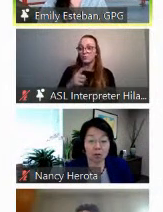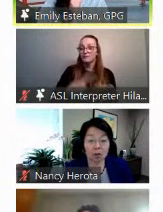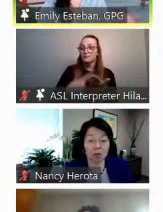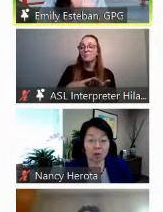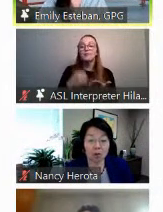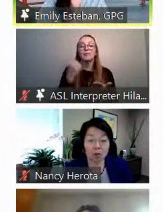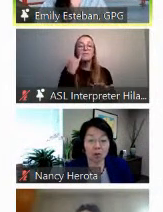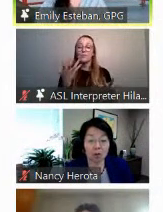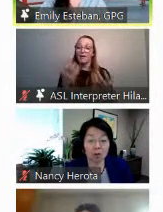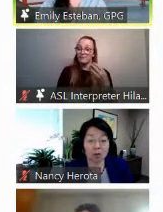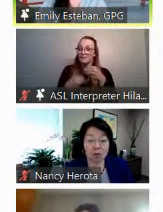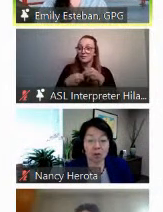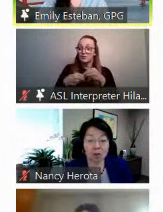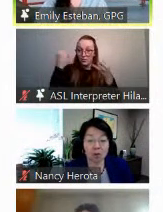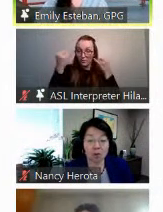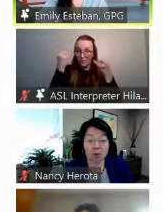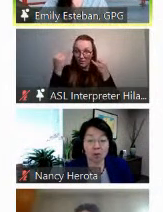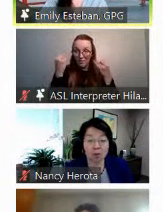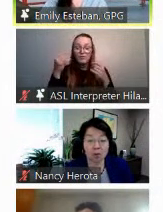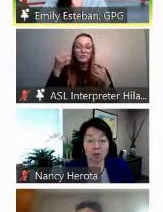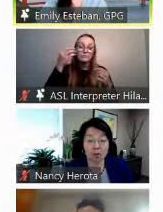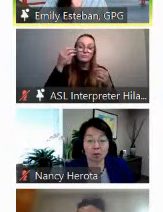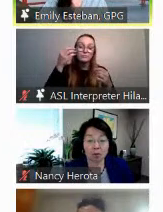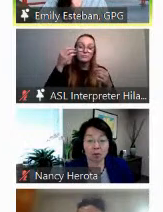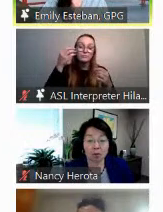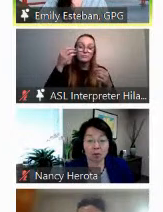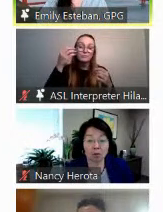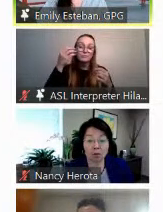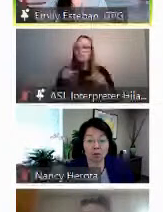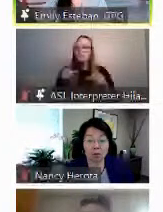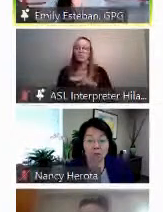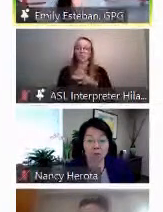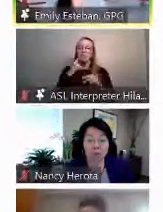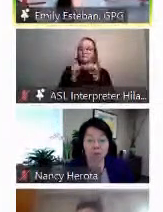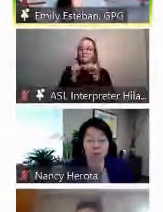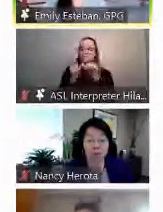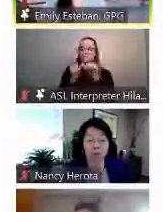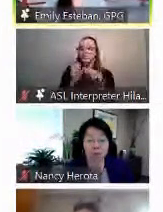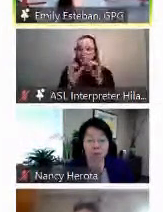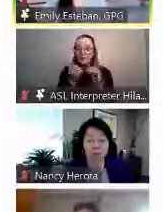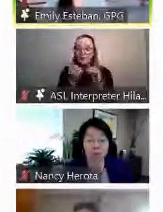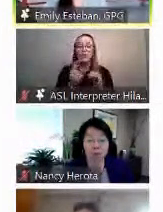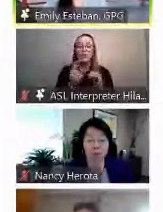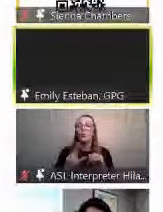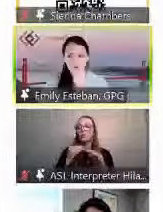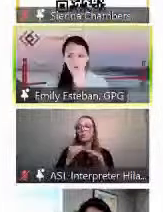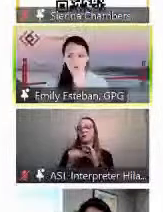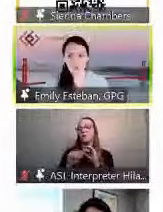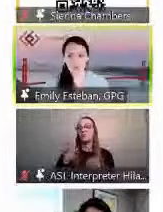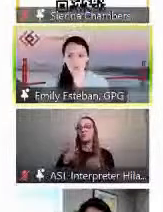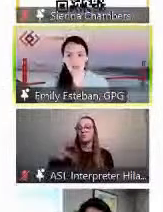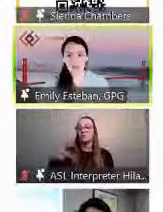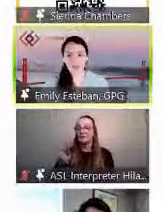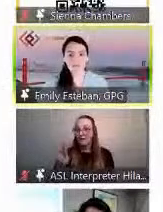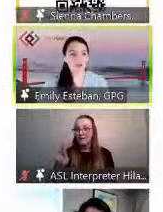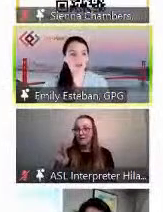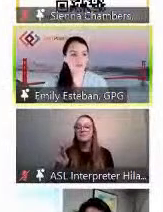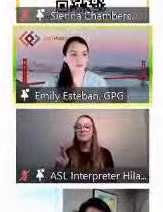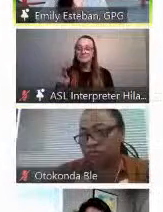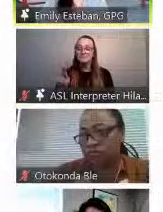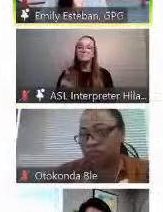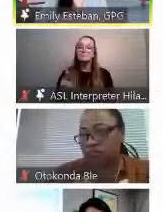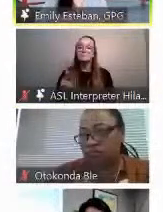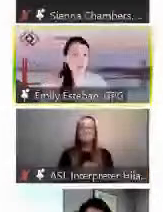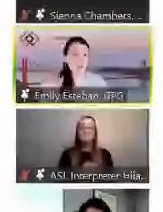topic, you can always use discourse to continue the conversation or email the UPK inbox as well. Keep